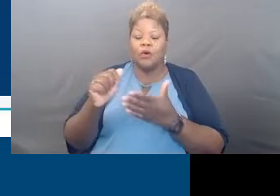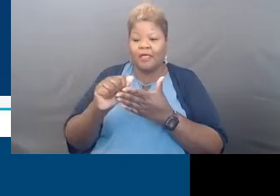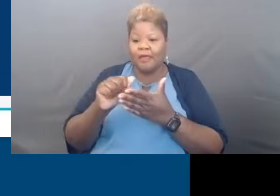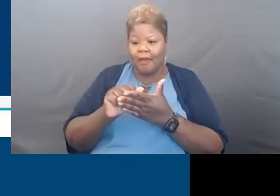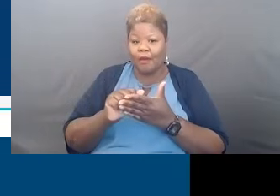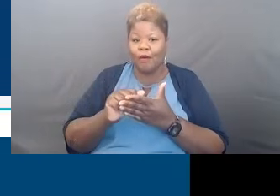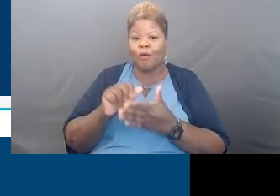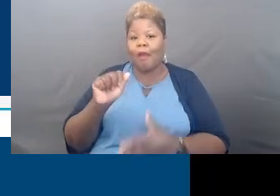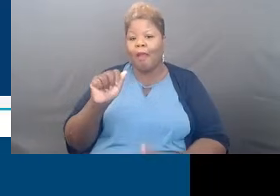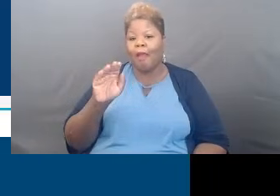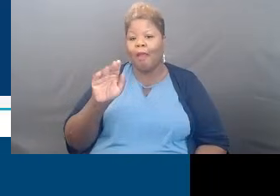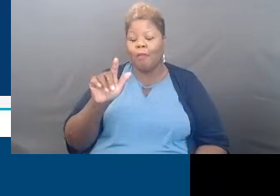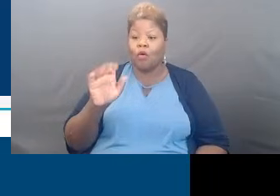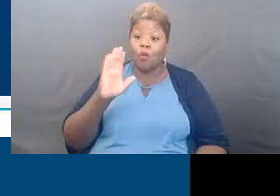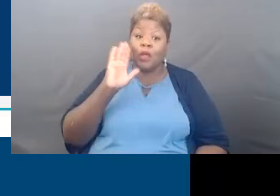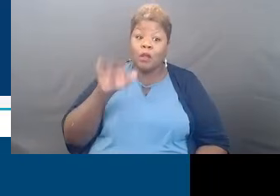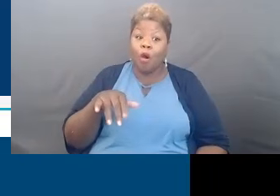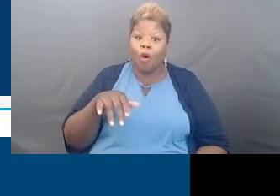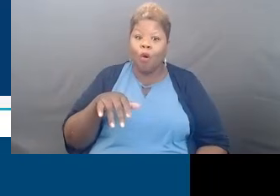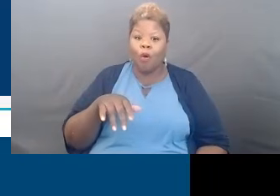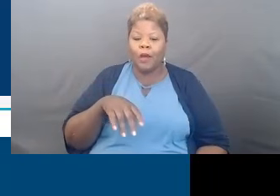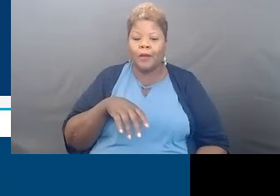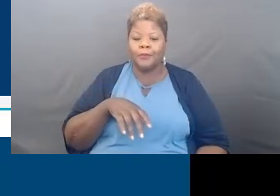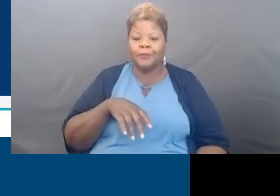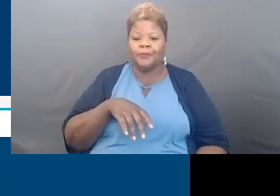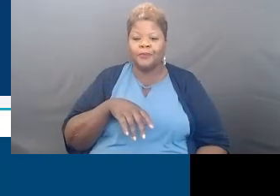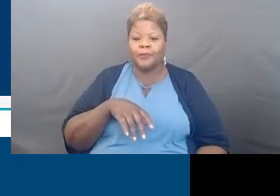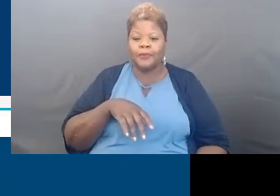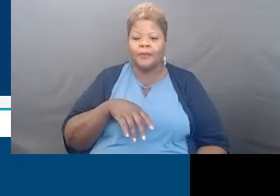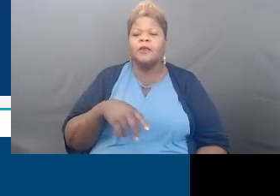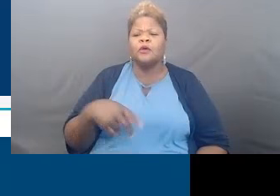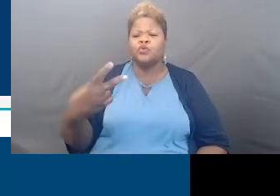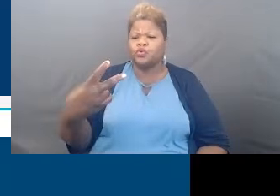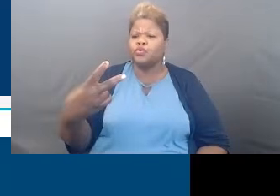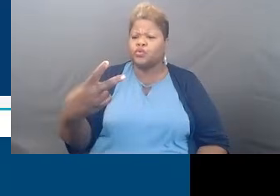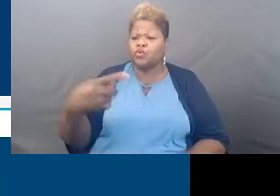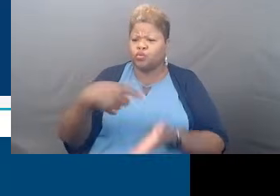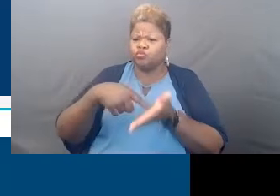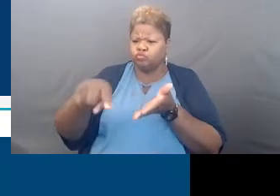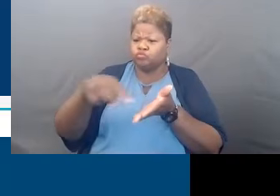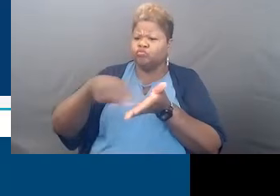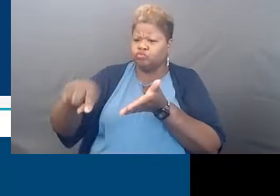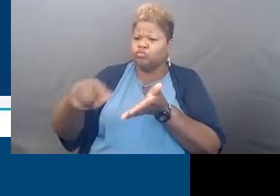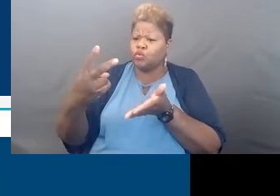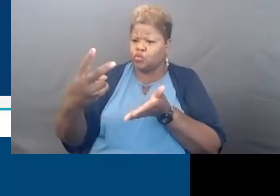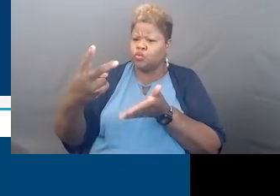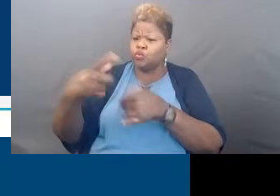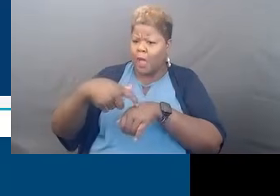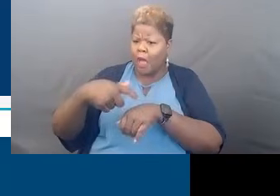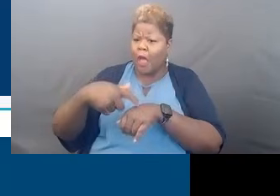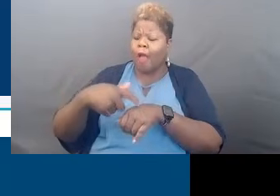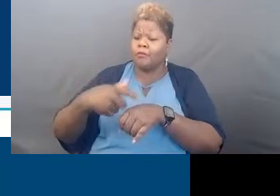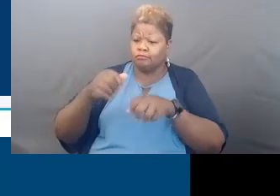So as we know, there's been 2 stimulus checks that have been